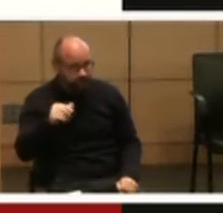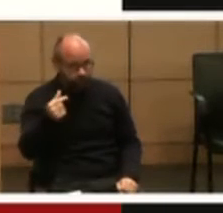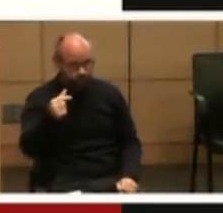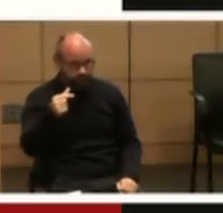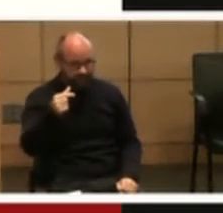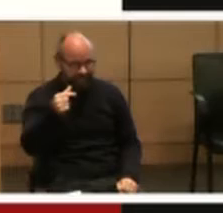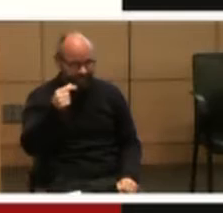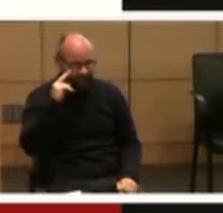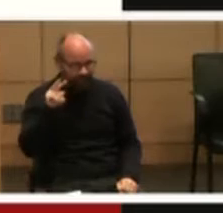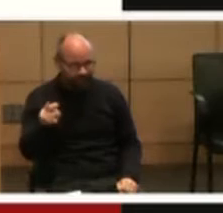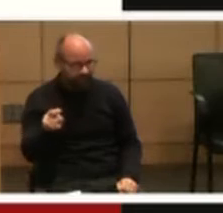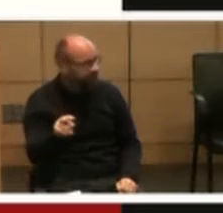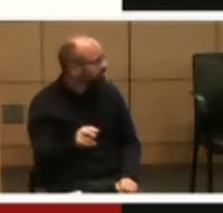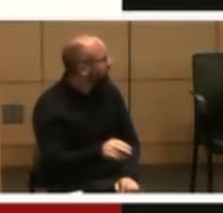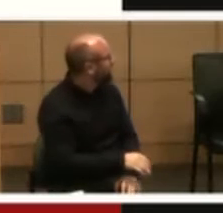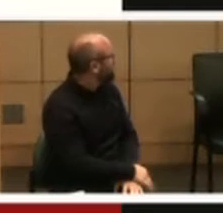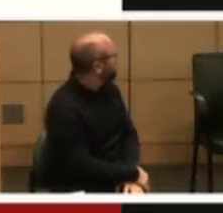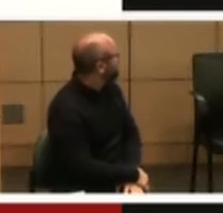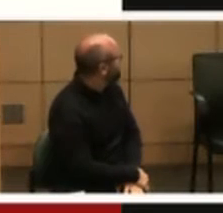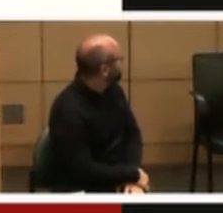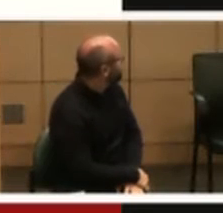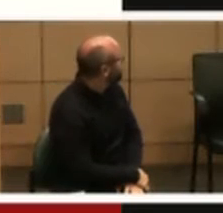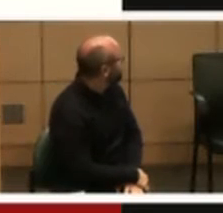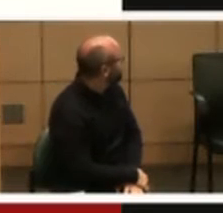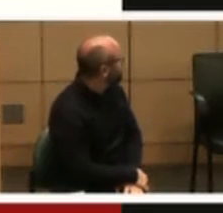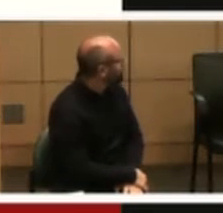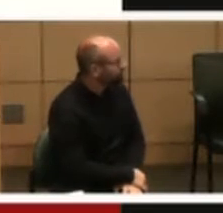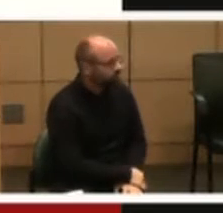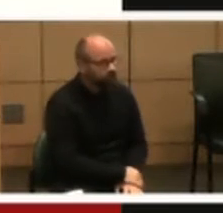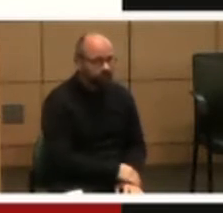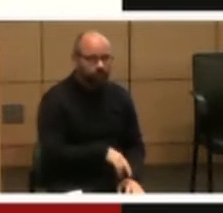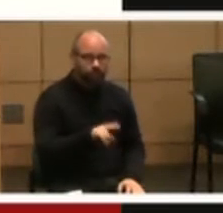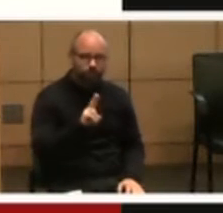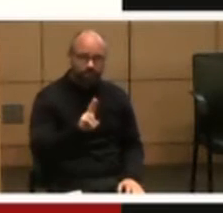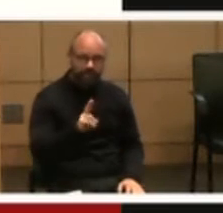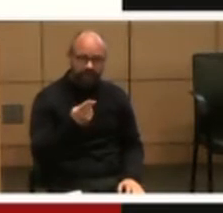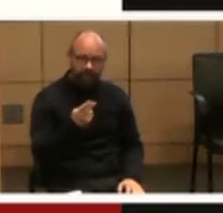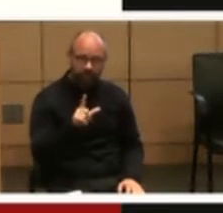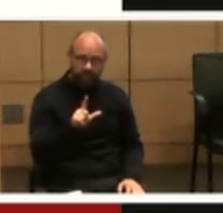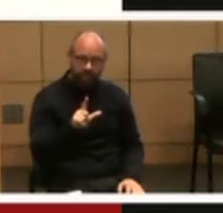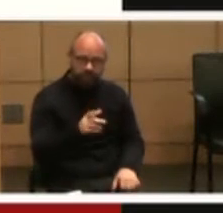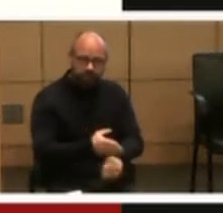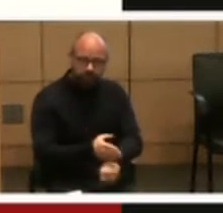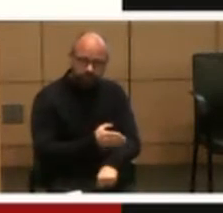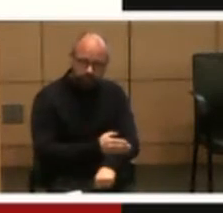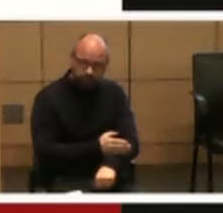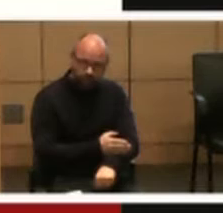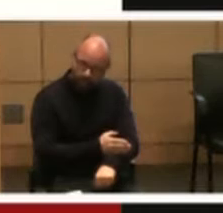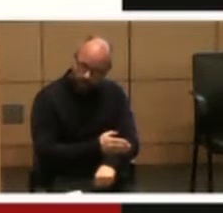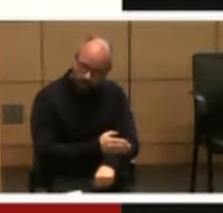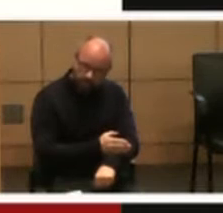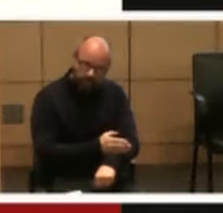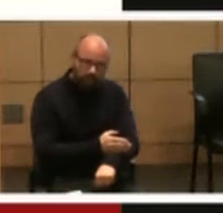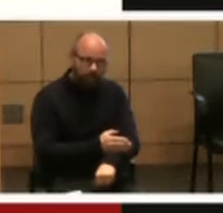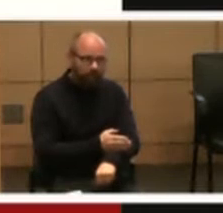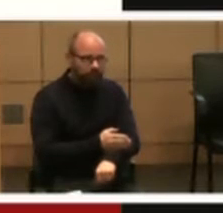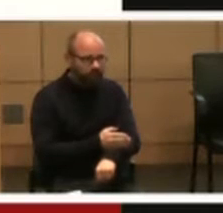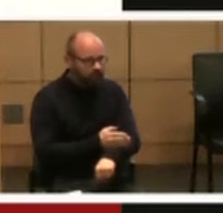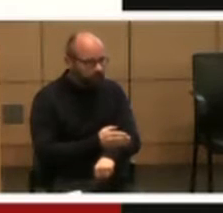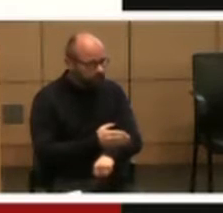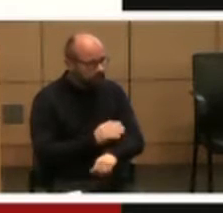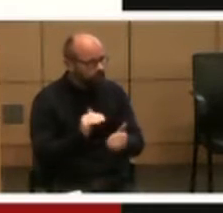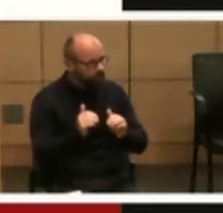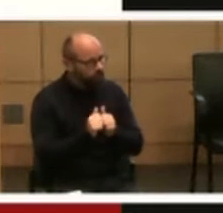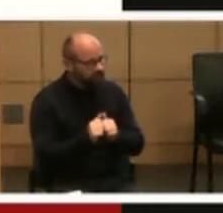green, is that unilateral hearing loss, they did get better, right, compared to the mean. Instead of being around 91,